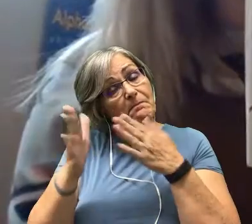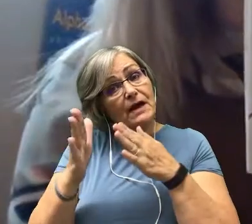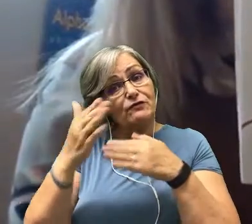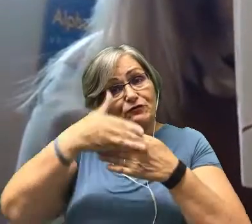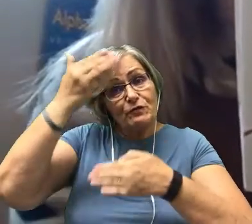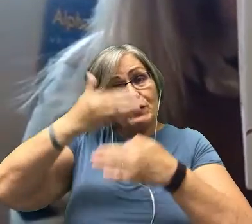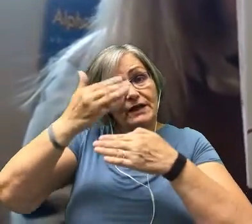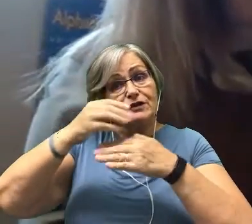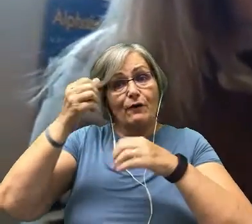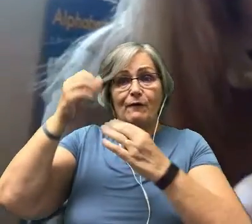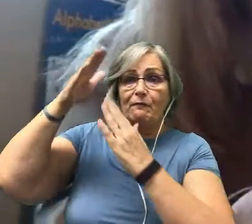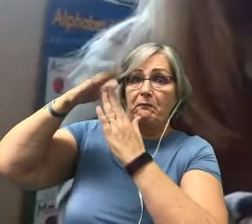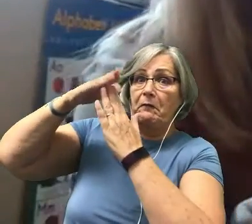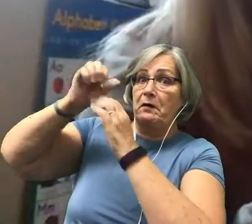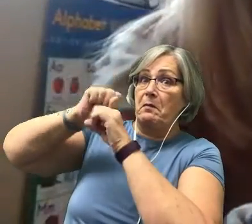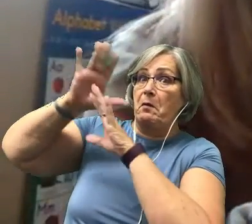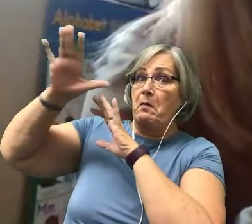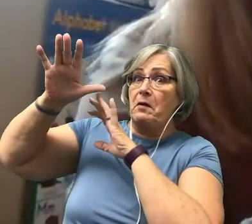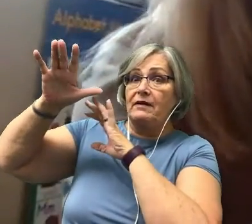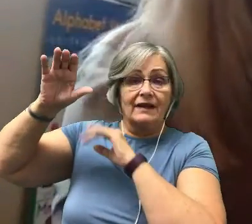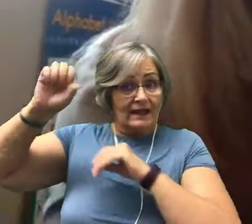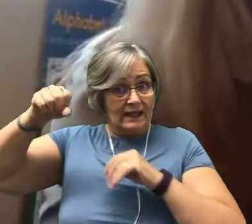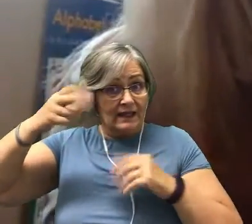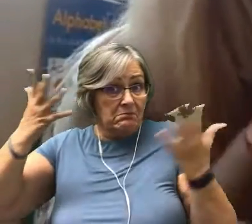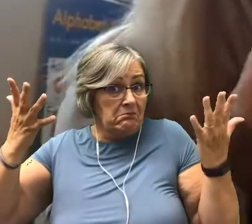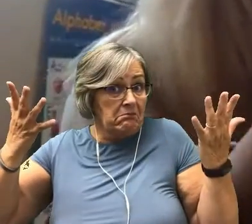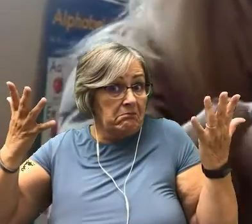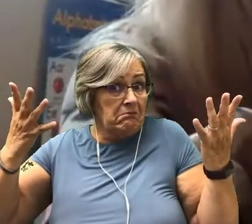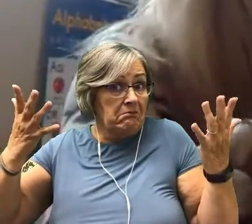mountain. Do you think he can?